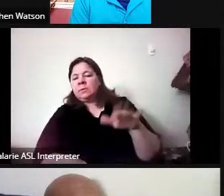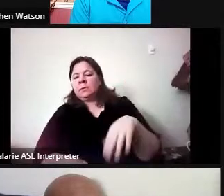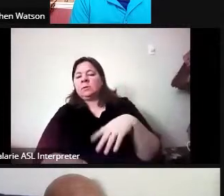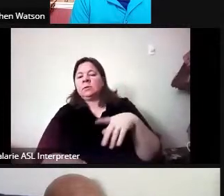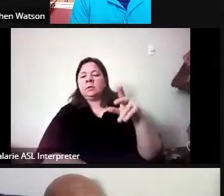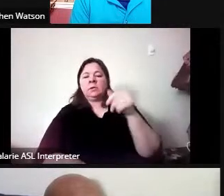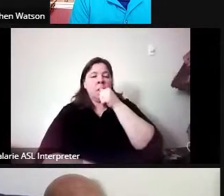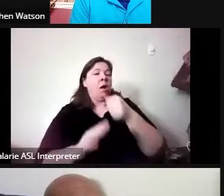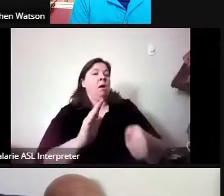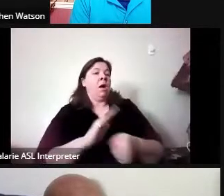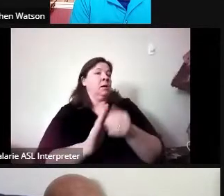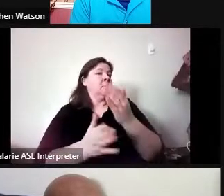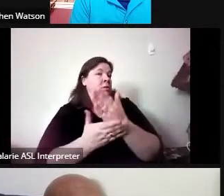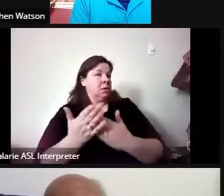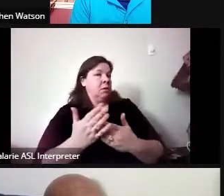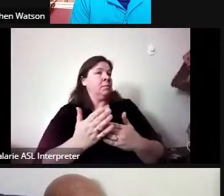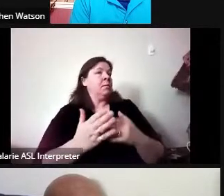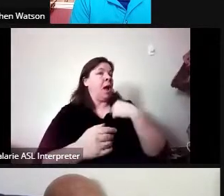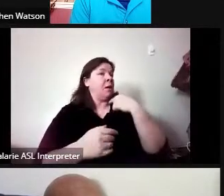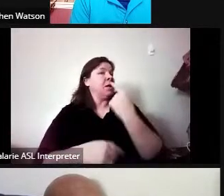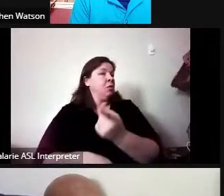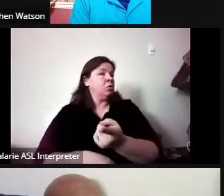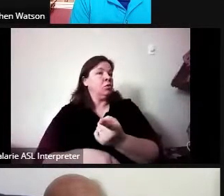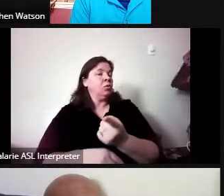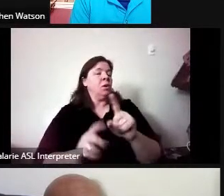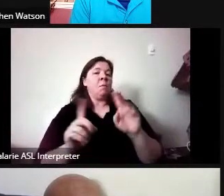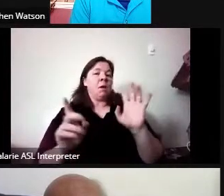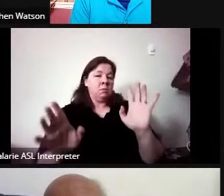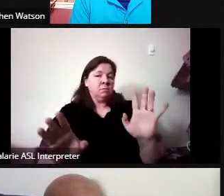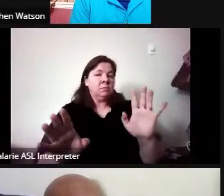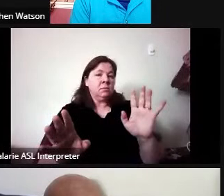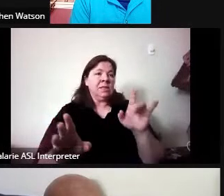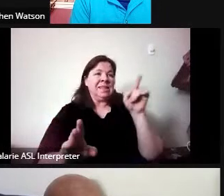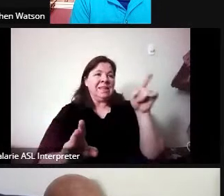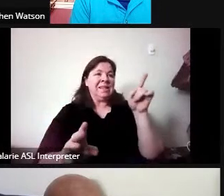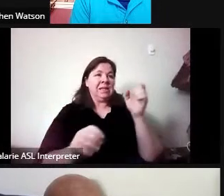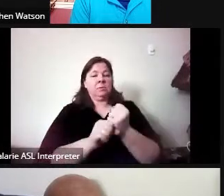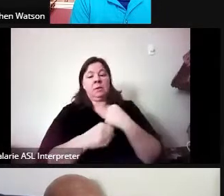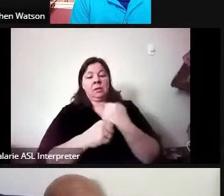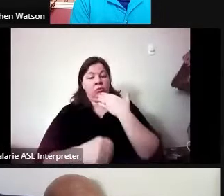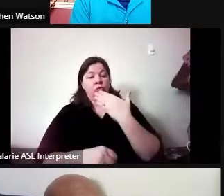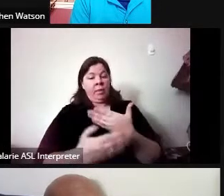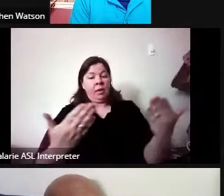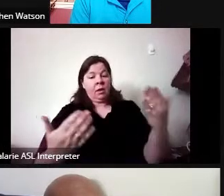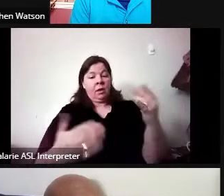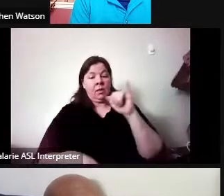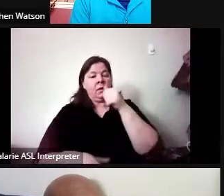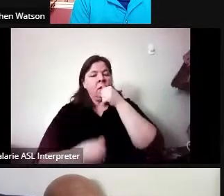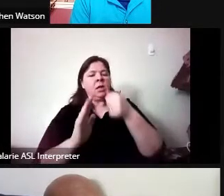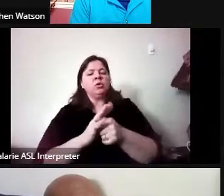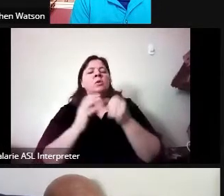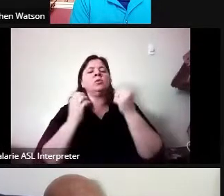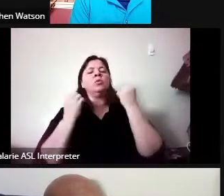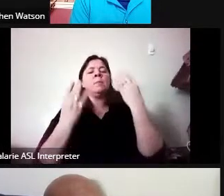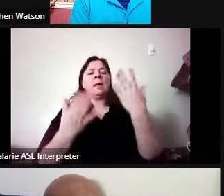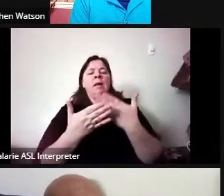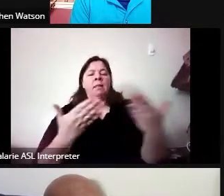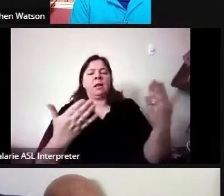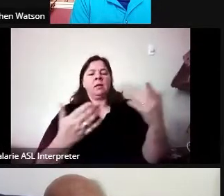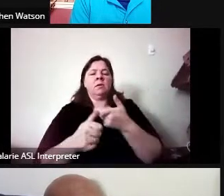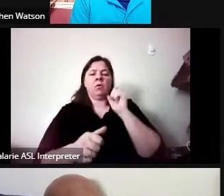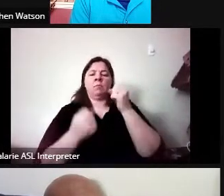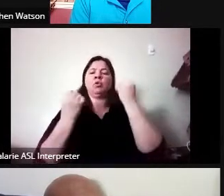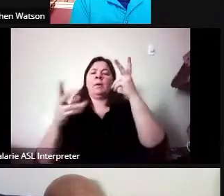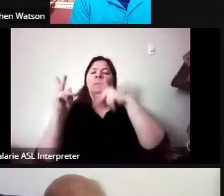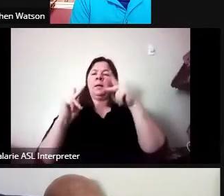is hiding. I'm telling you frankly this thing, but that he is making good thing, that he is hiding so many things from so